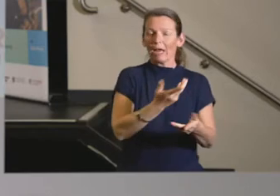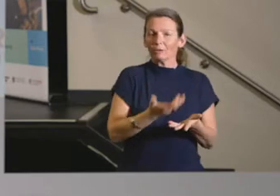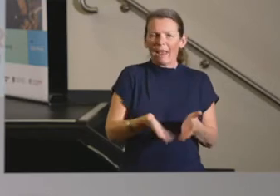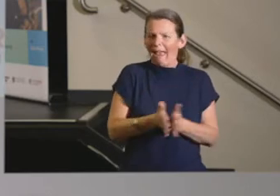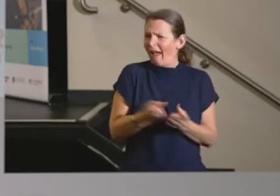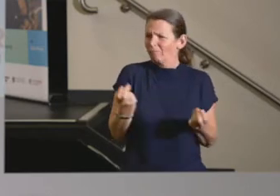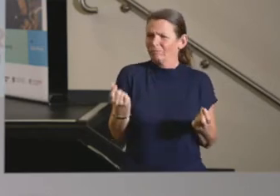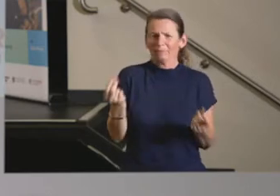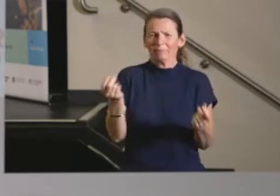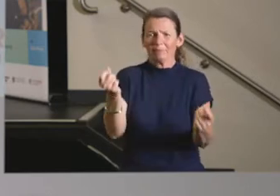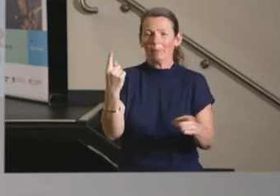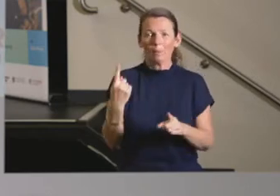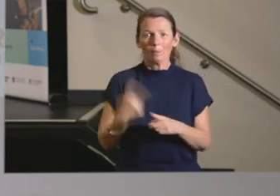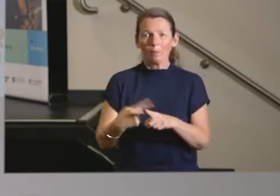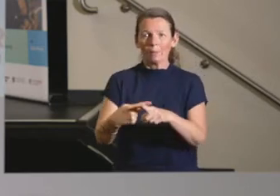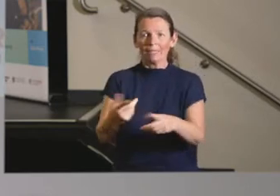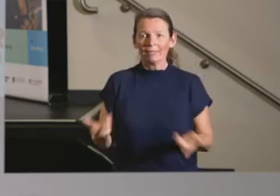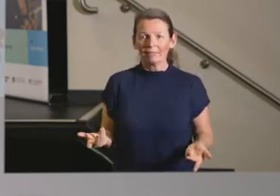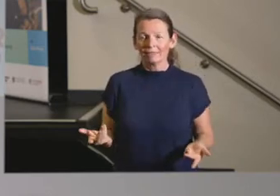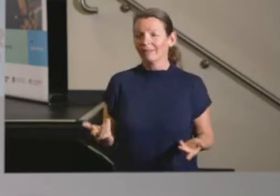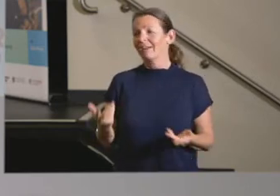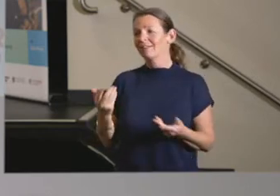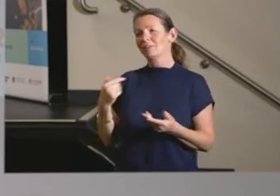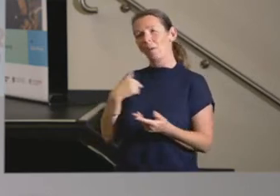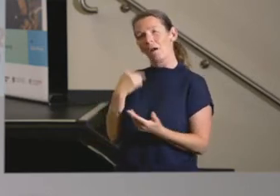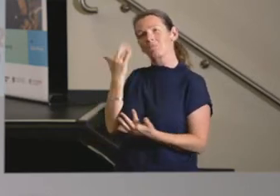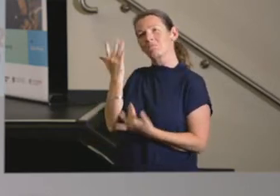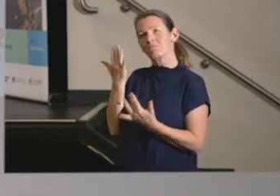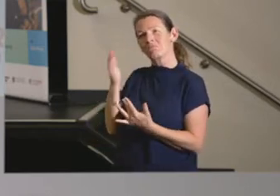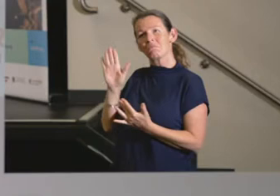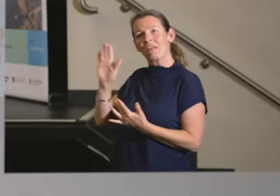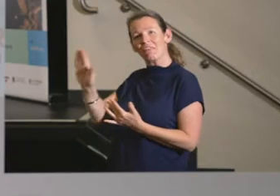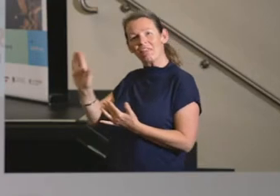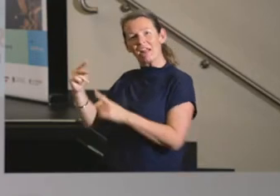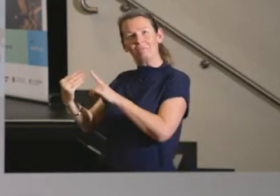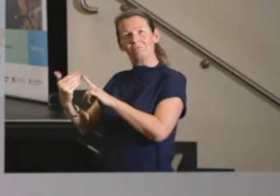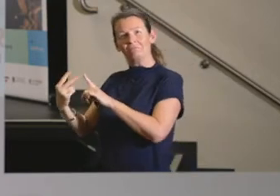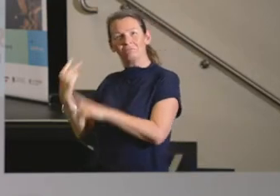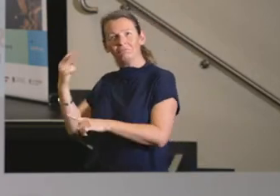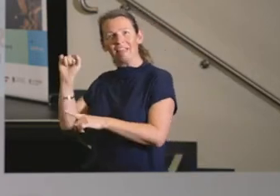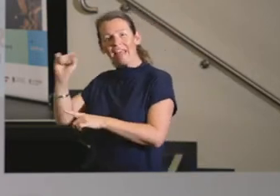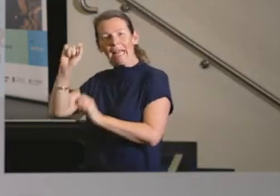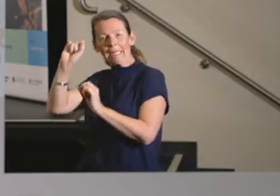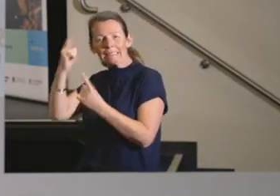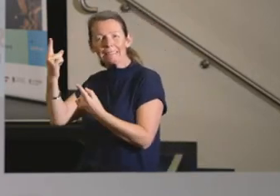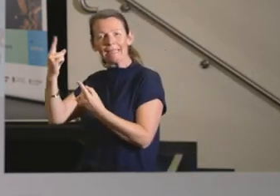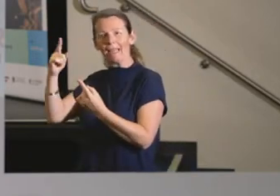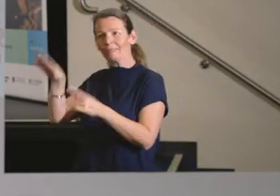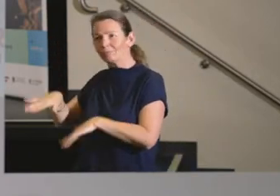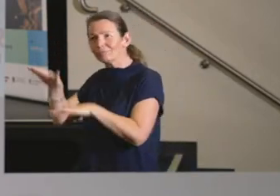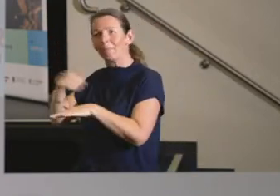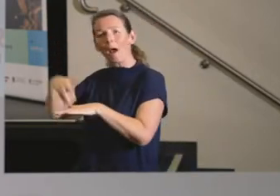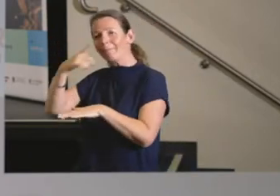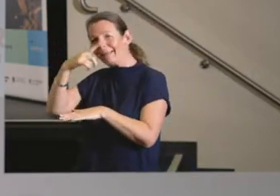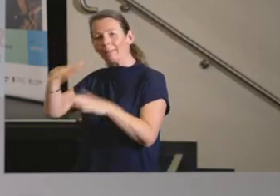happening. And for me, reflecting on identity and my context and understanding the journey of my